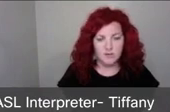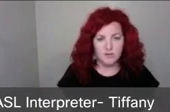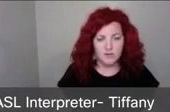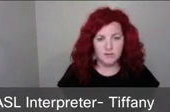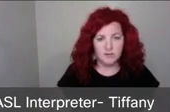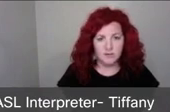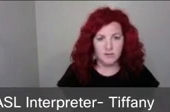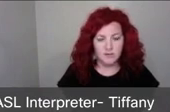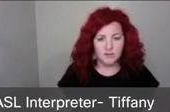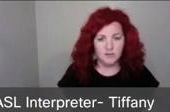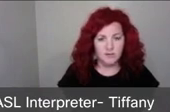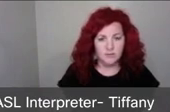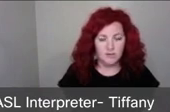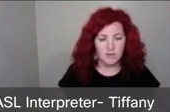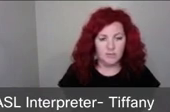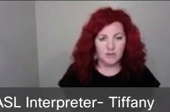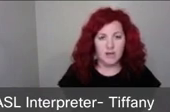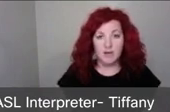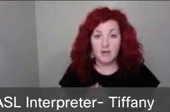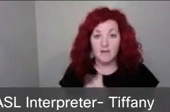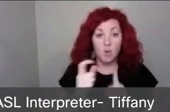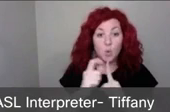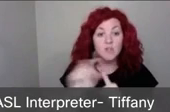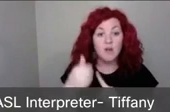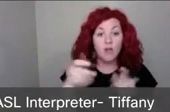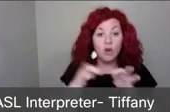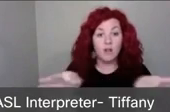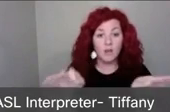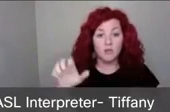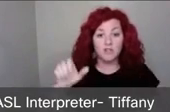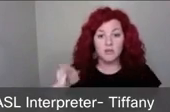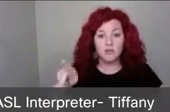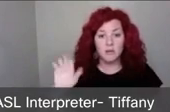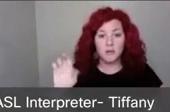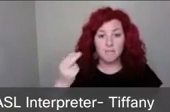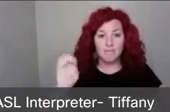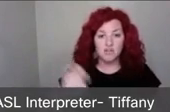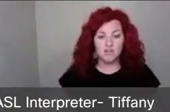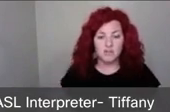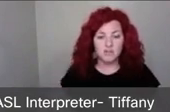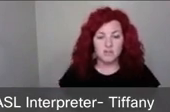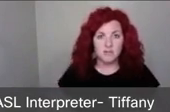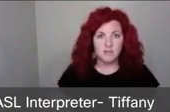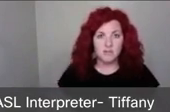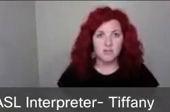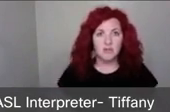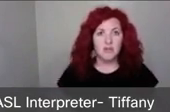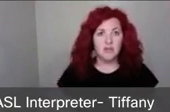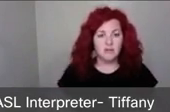I'm going to say a few words in Apache introduction. Hey, Kunishkaye, Ndeta, or